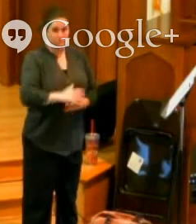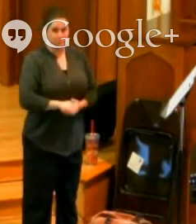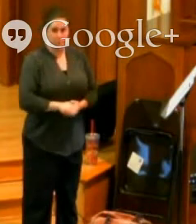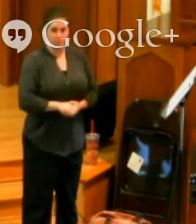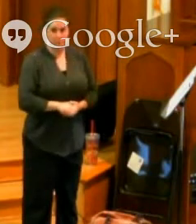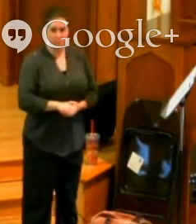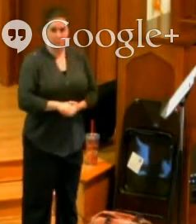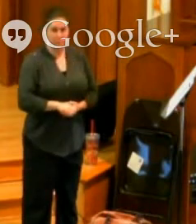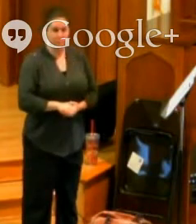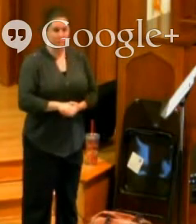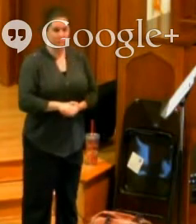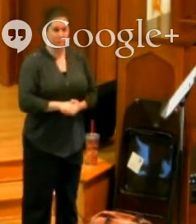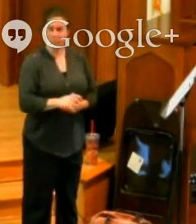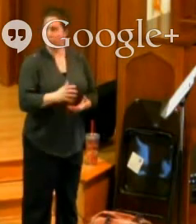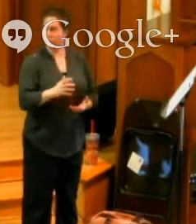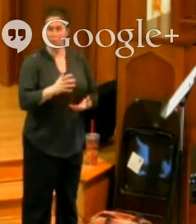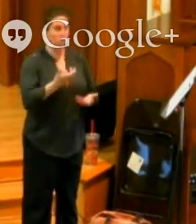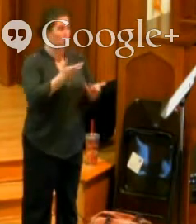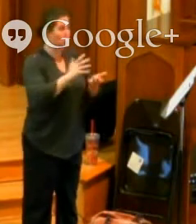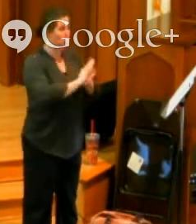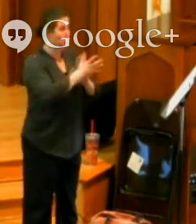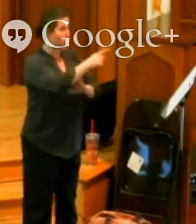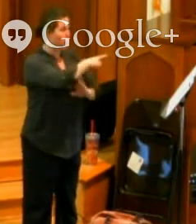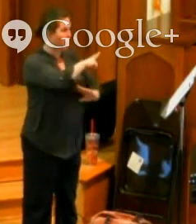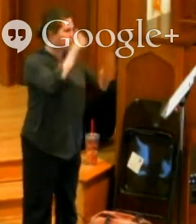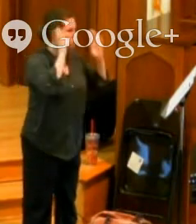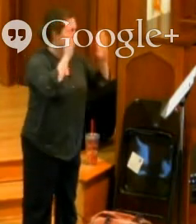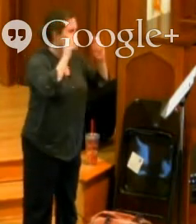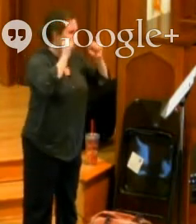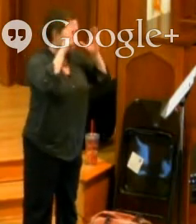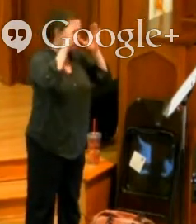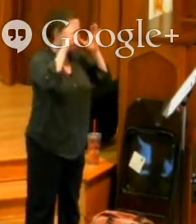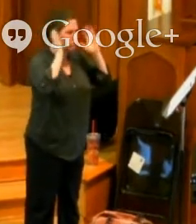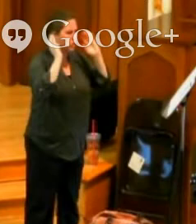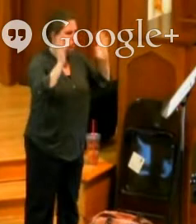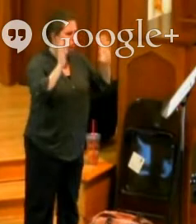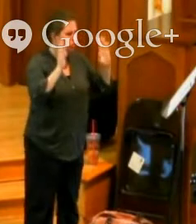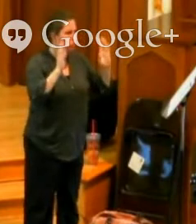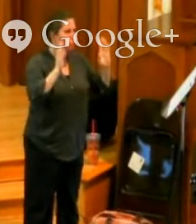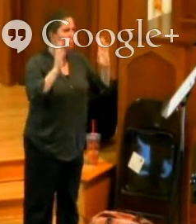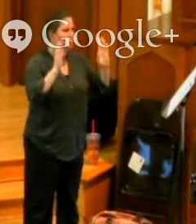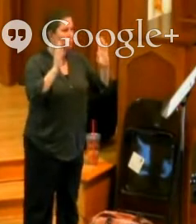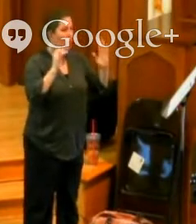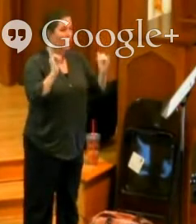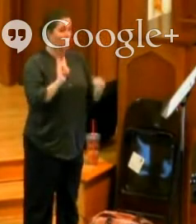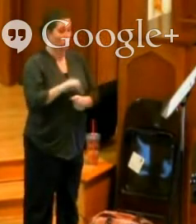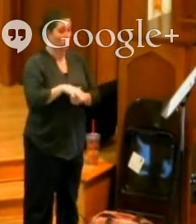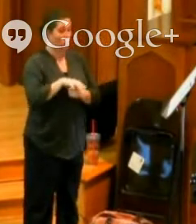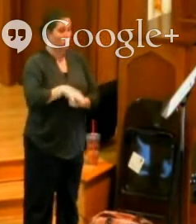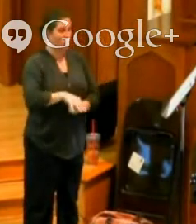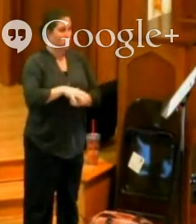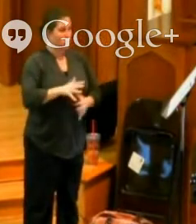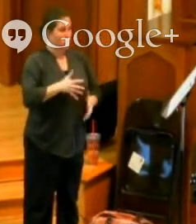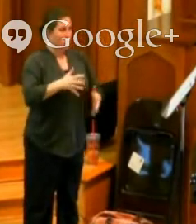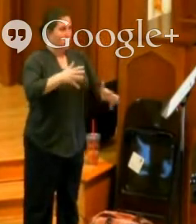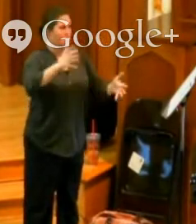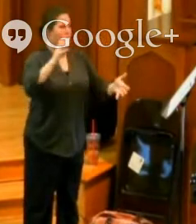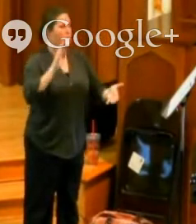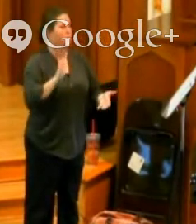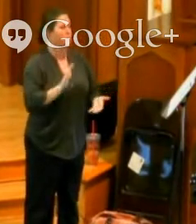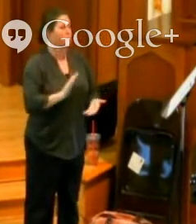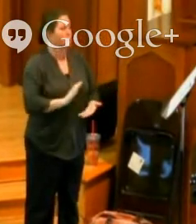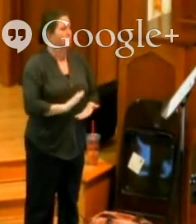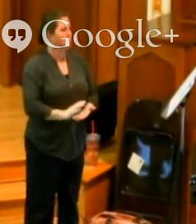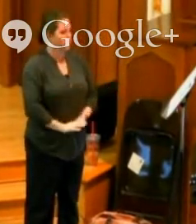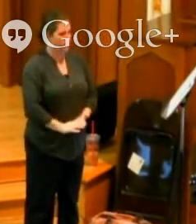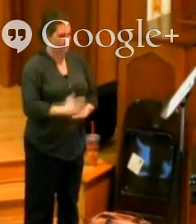it not only will make you alert, but it also relieves anxiety, which is why I wanted Pastor Tyler to be doing